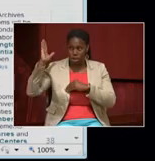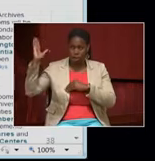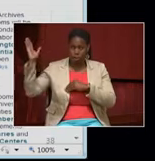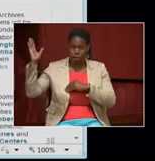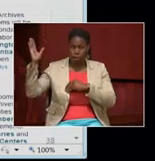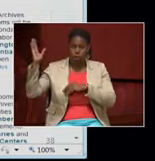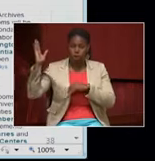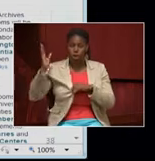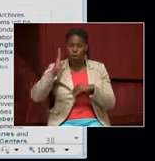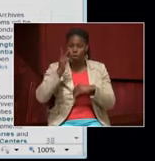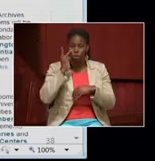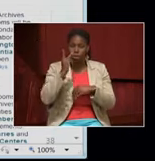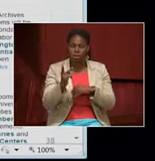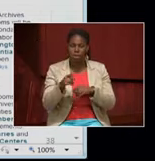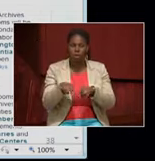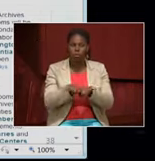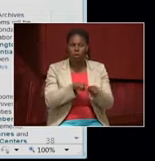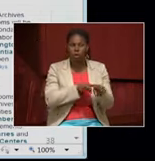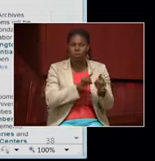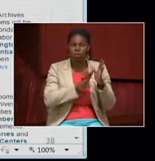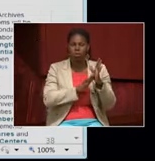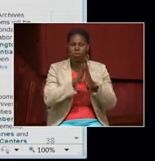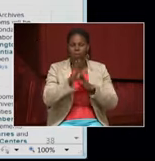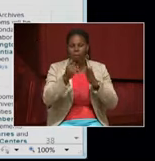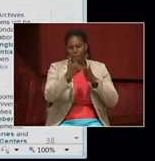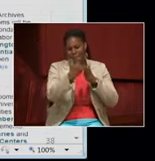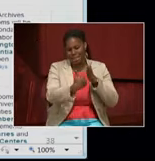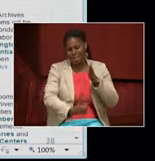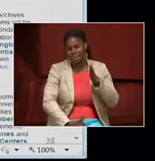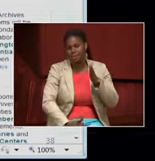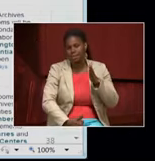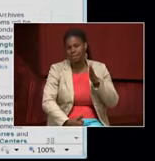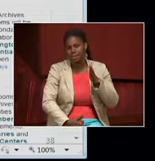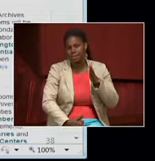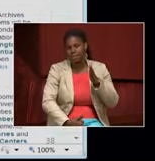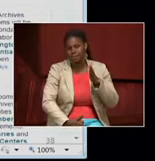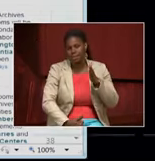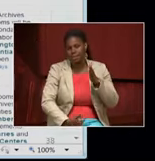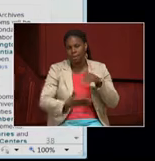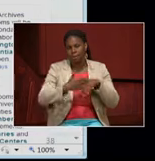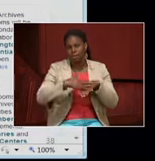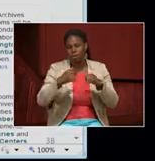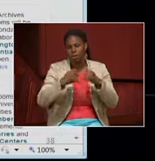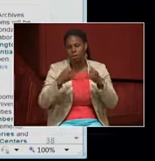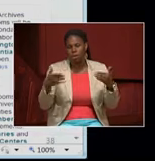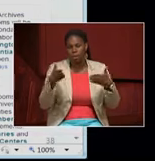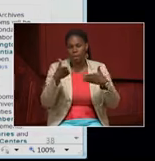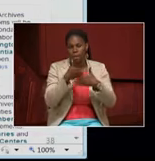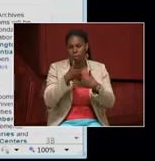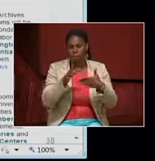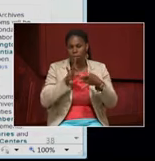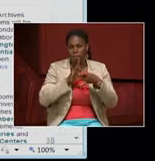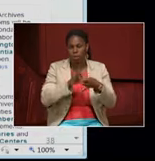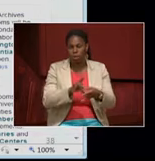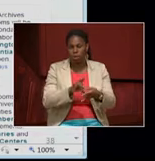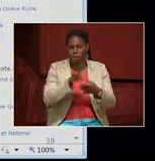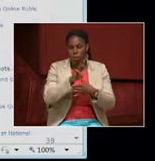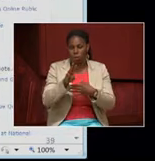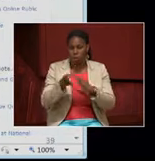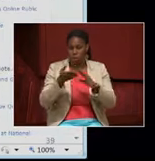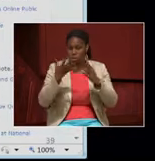see. We've also developed a list of our online partner websites that have been